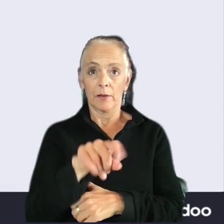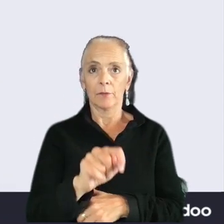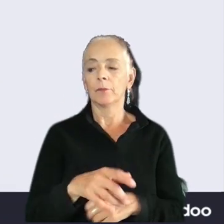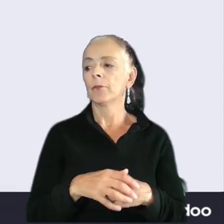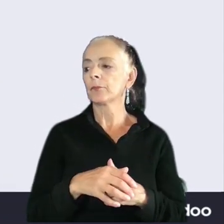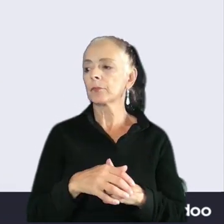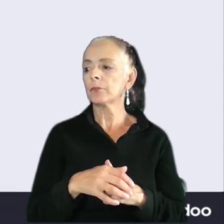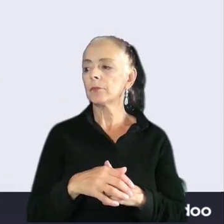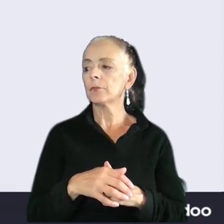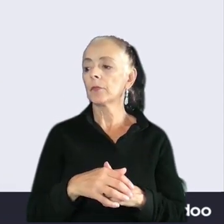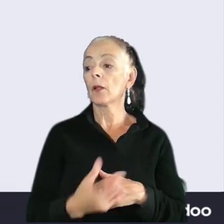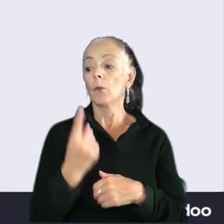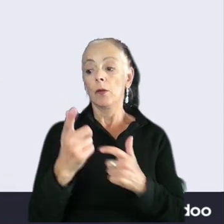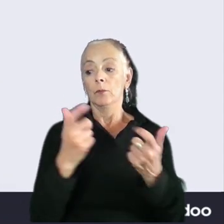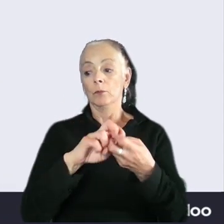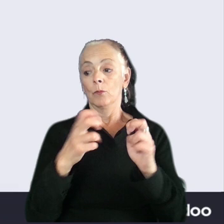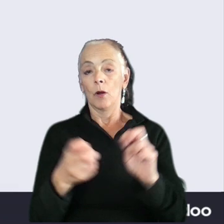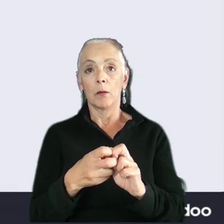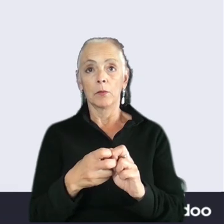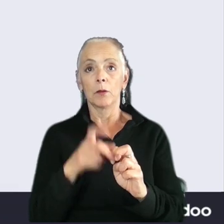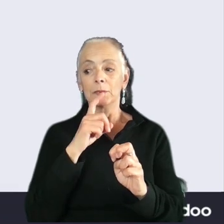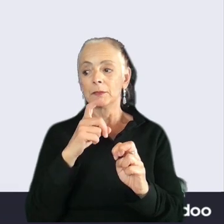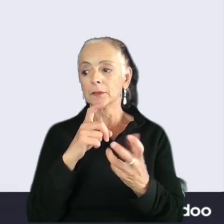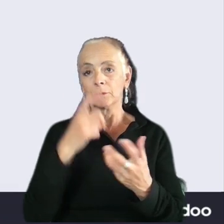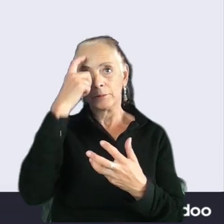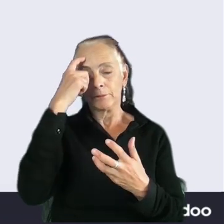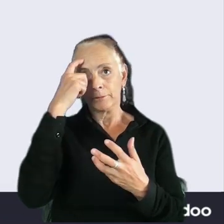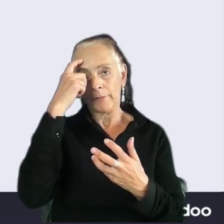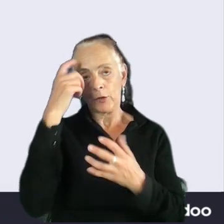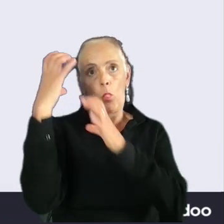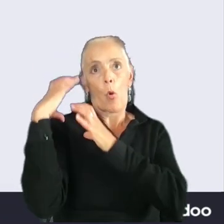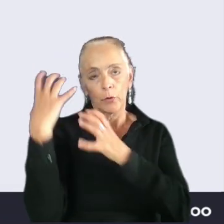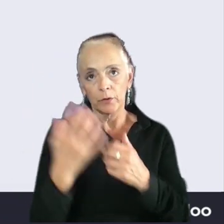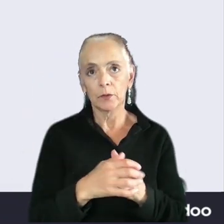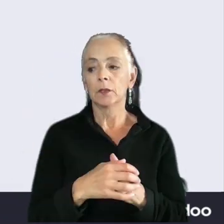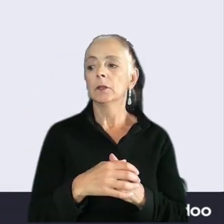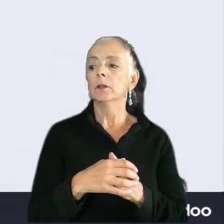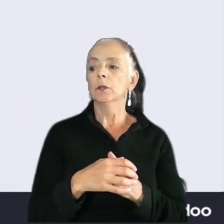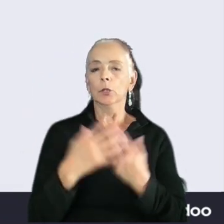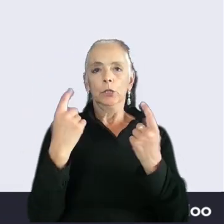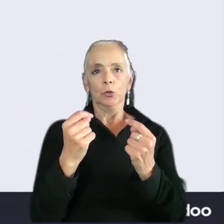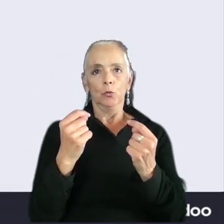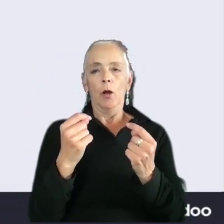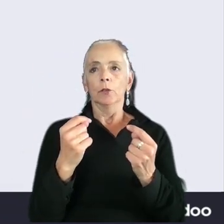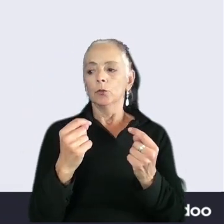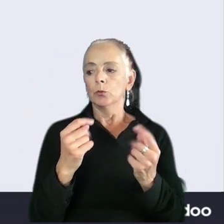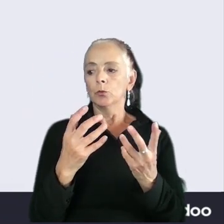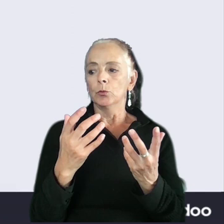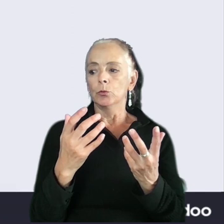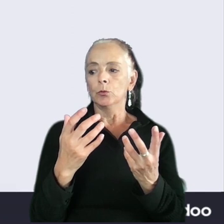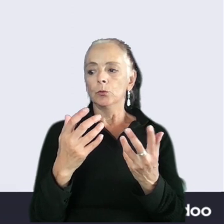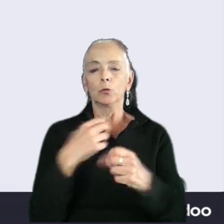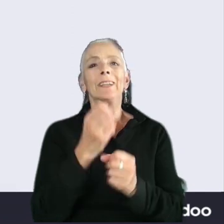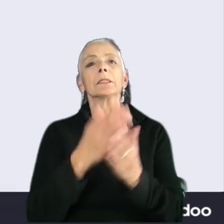So one of the main problems of our game is about the mental load. So one of the strategies we tried to alleviate it is implementing some